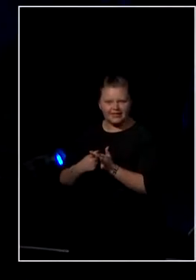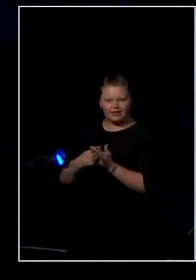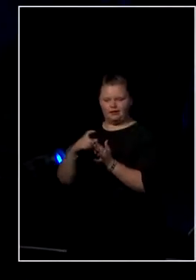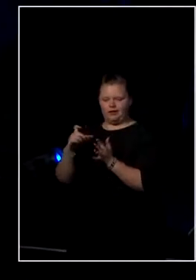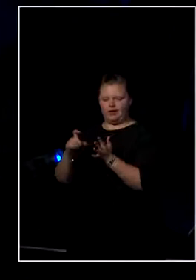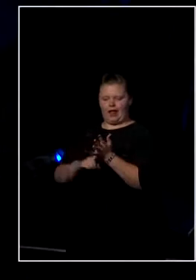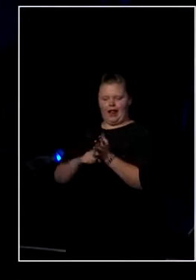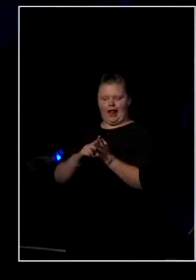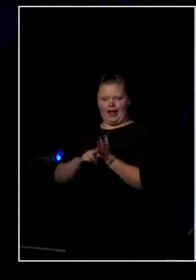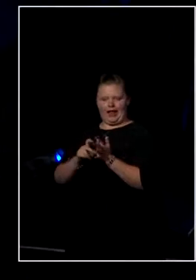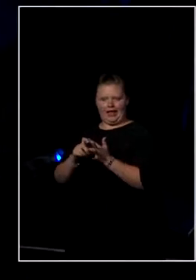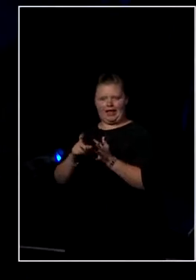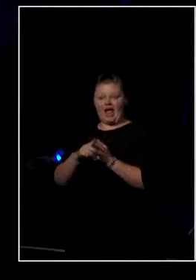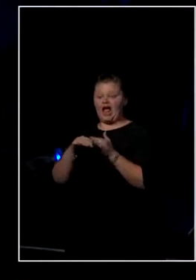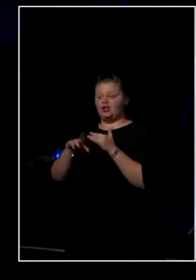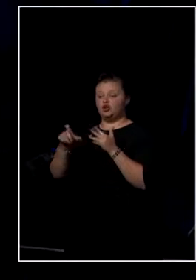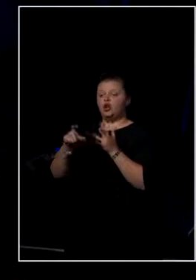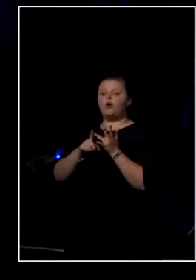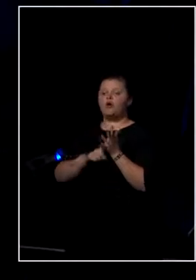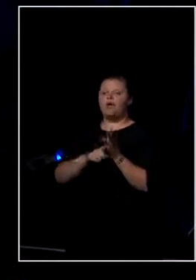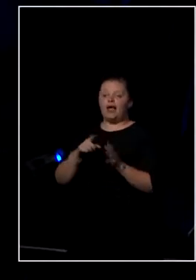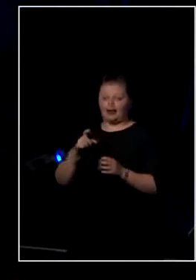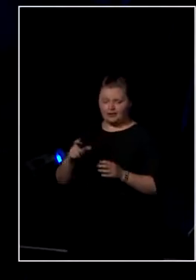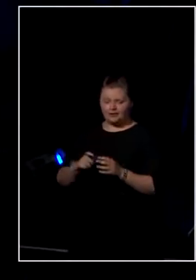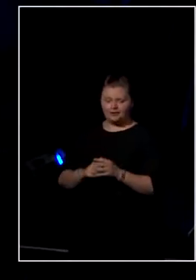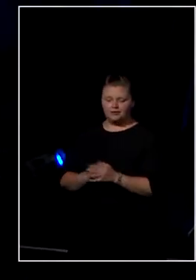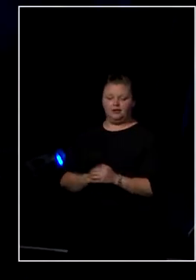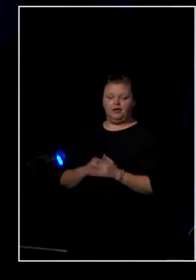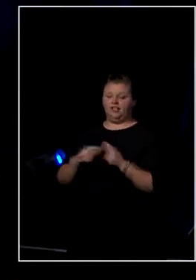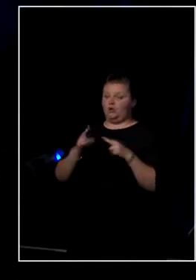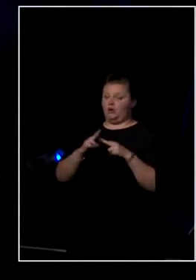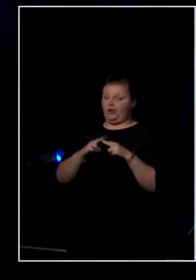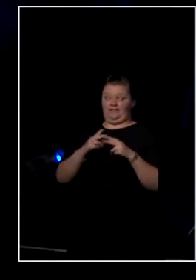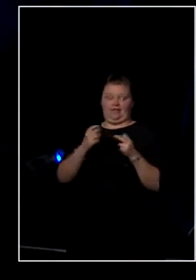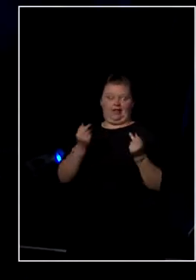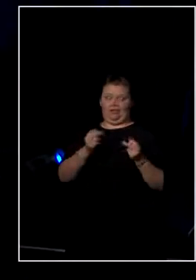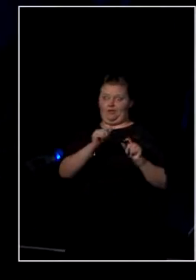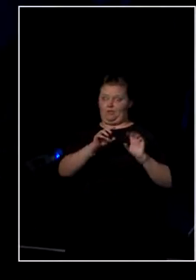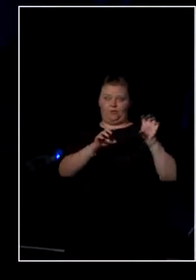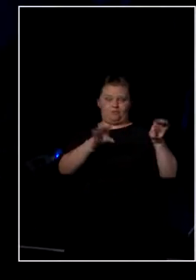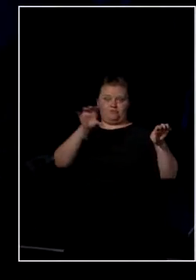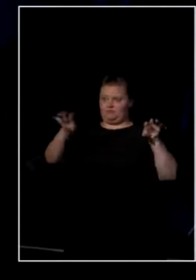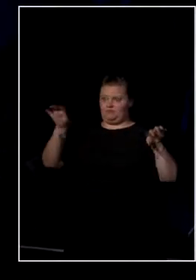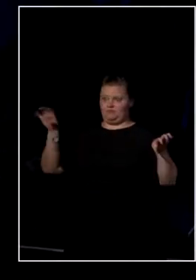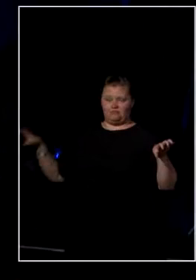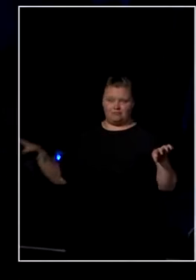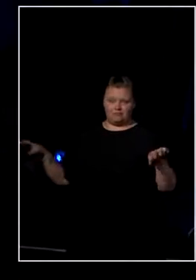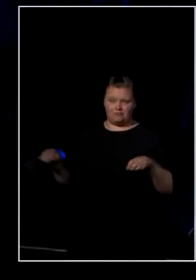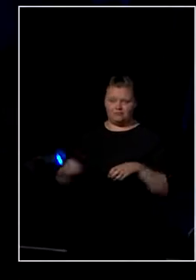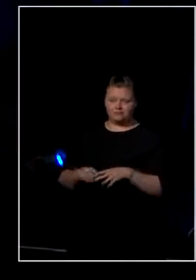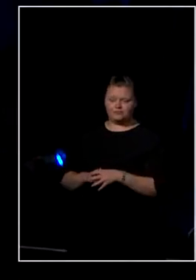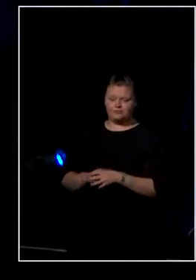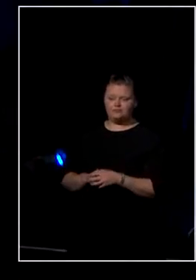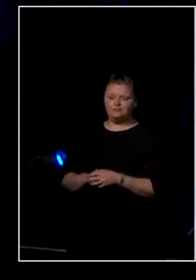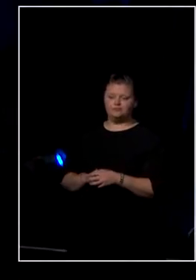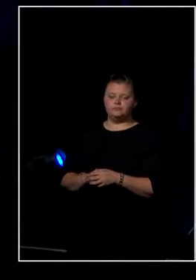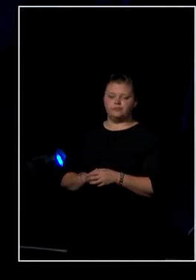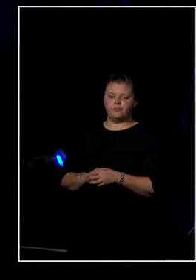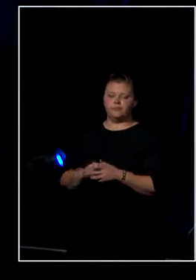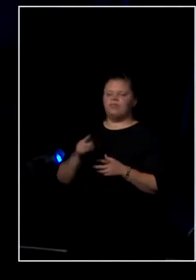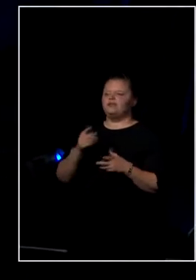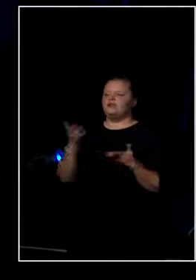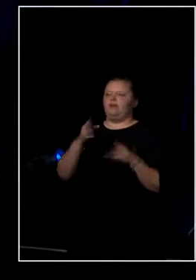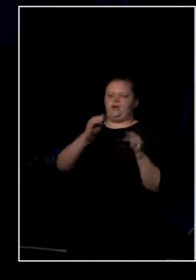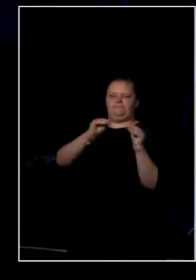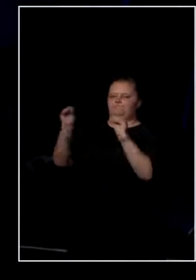Clander in Colac. And when there was ever a vacancy in any of those institutions, that's where you would